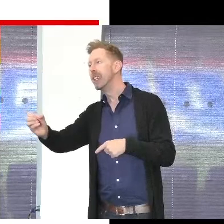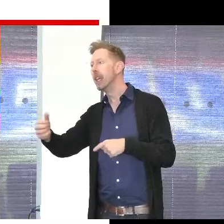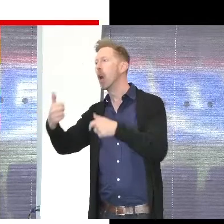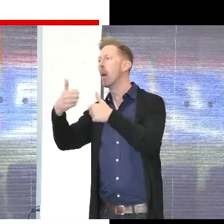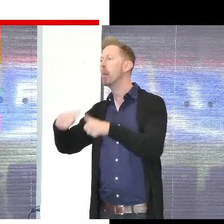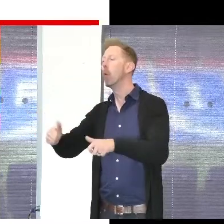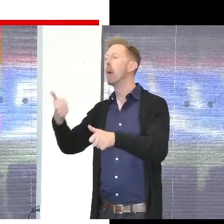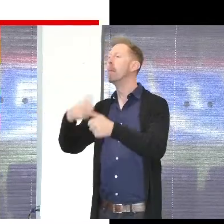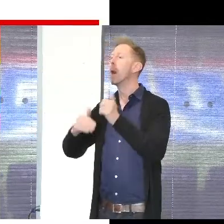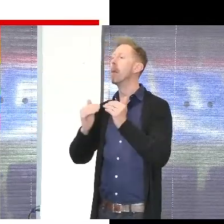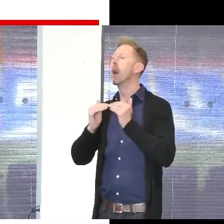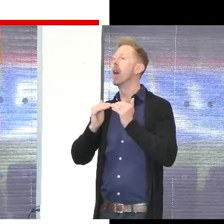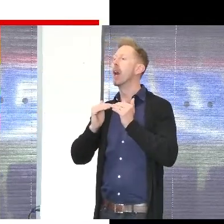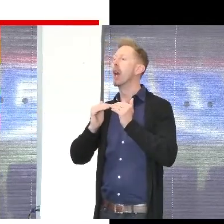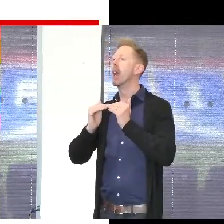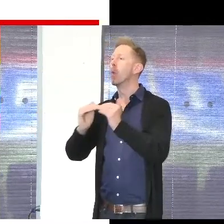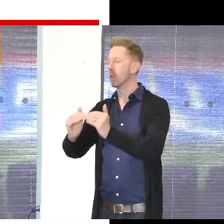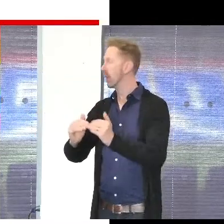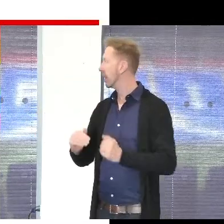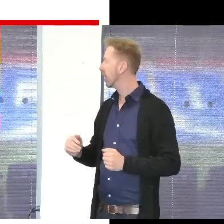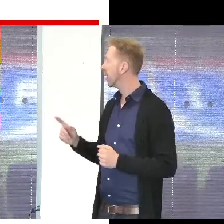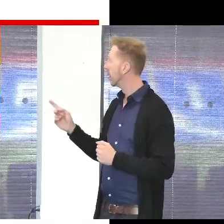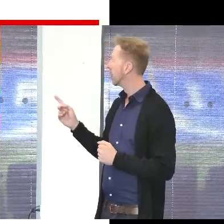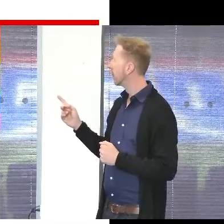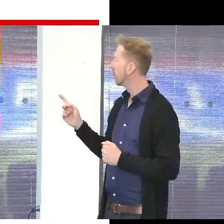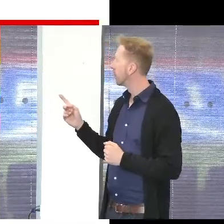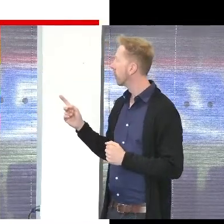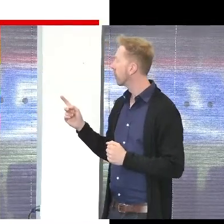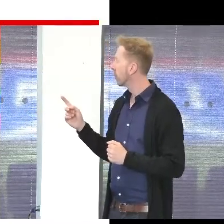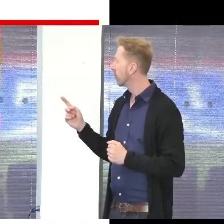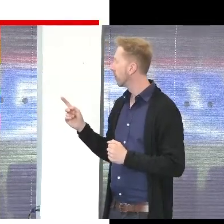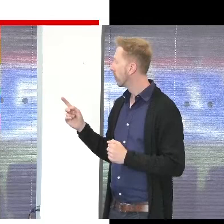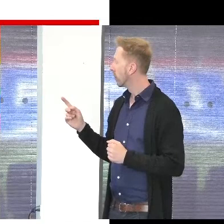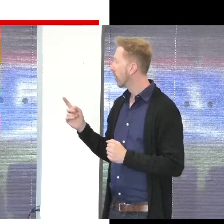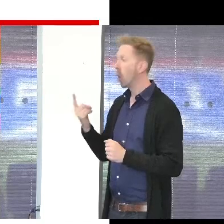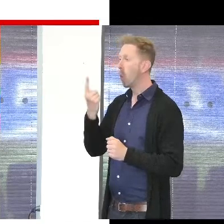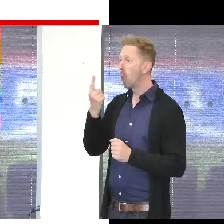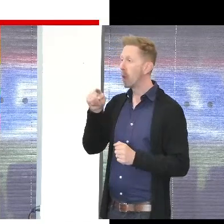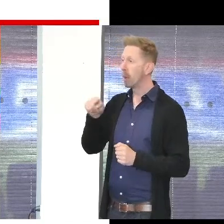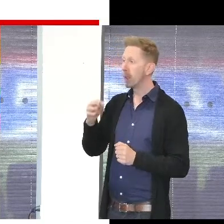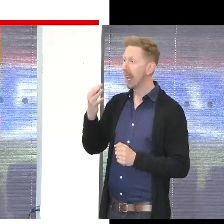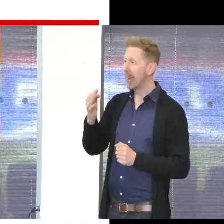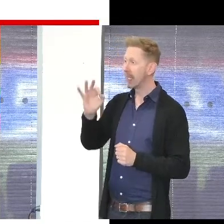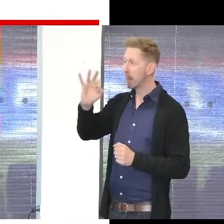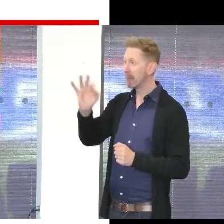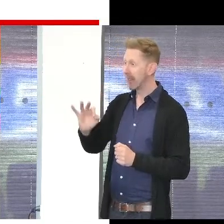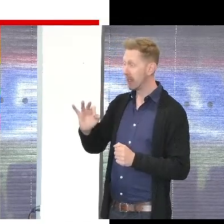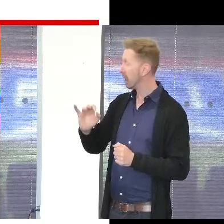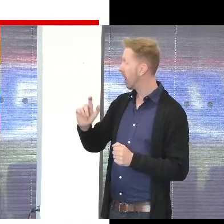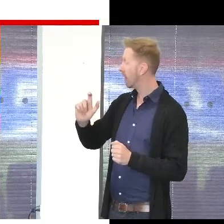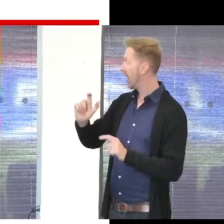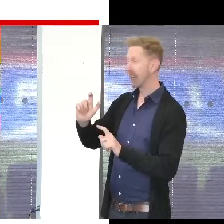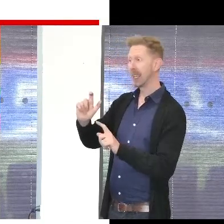Wales. 1.8% of BAME people were 1.8% of council candidates were BAME people. 6% of the population of